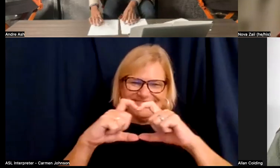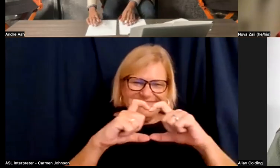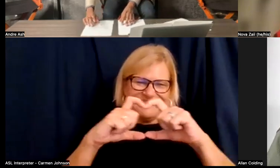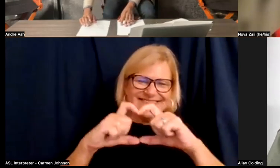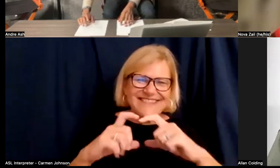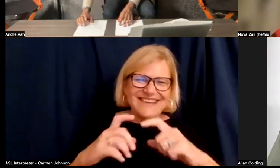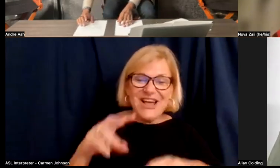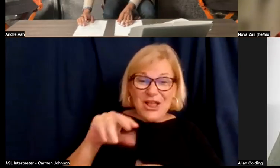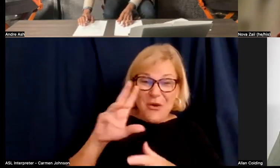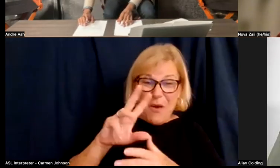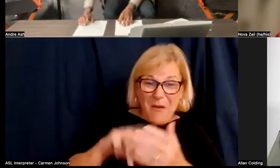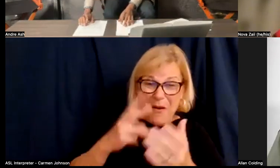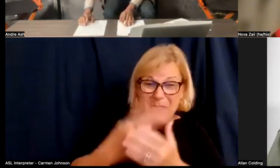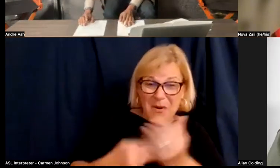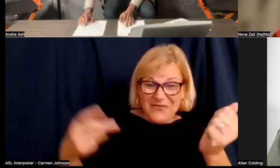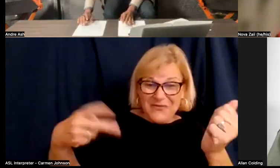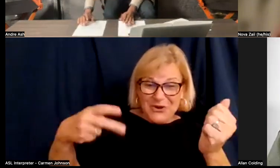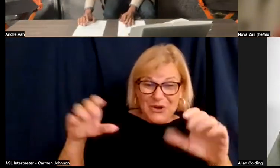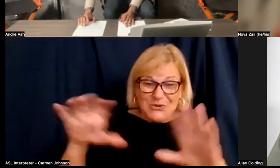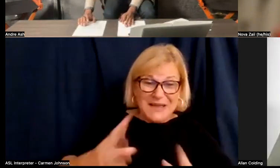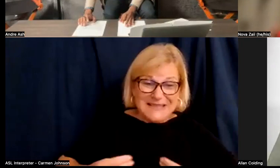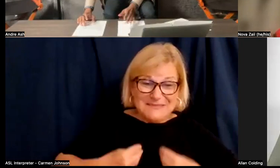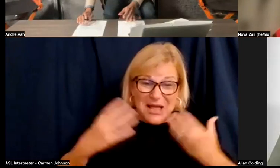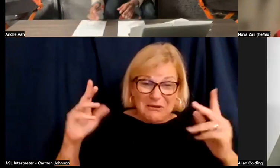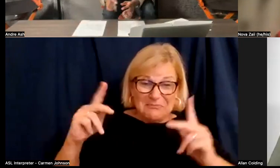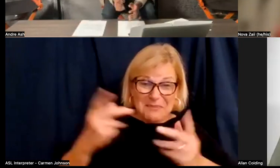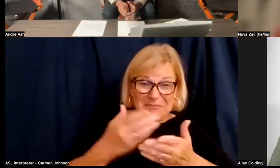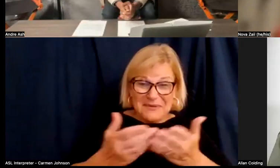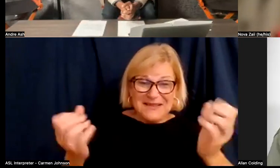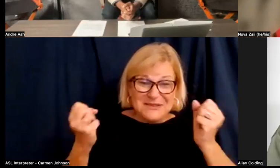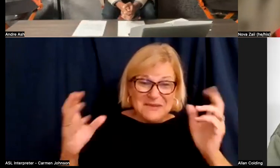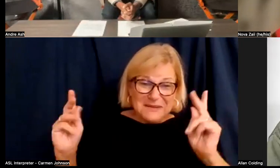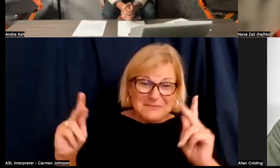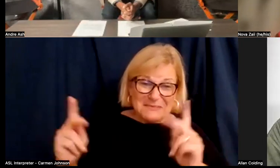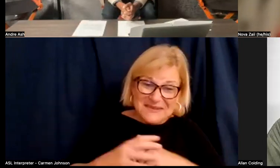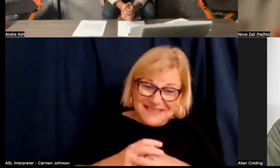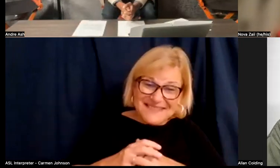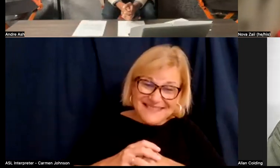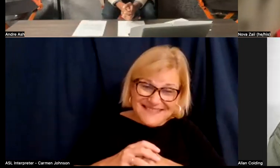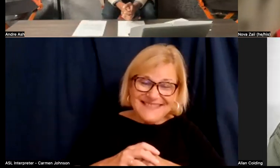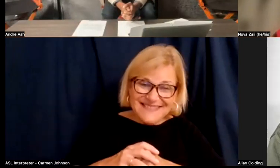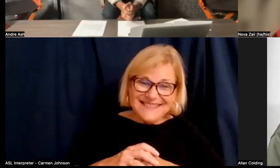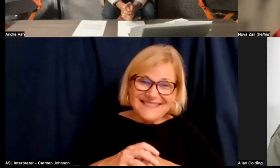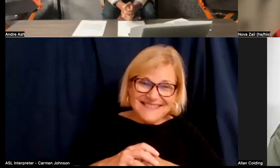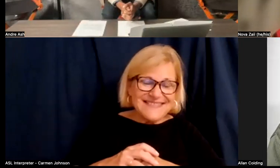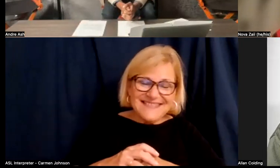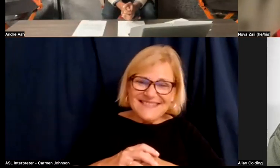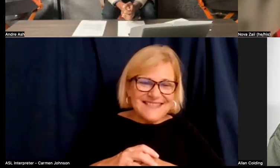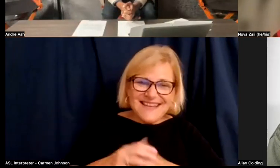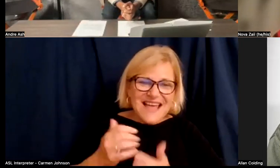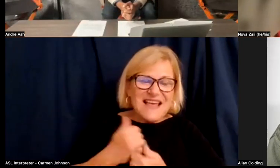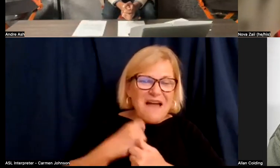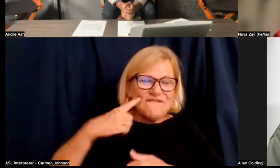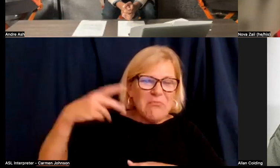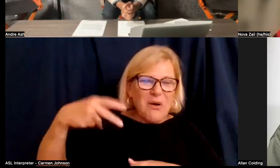look at what the both of you are doing, inspiring so many people, and just the love for the both of